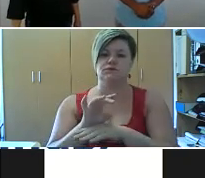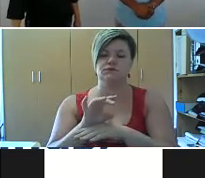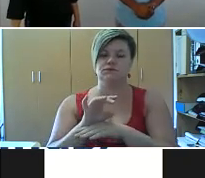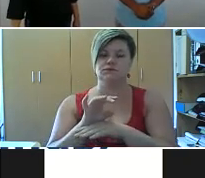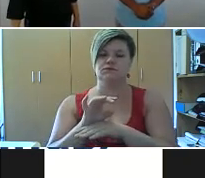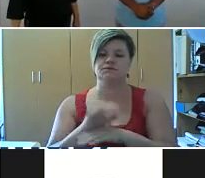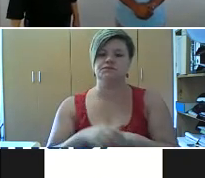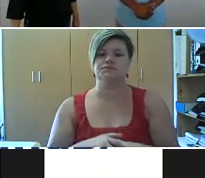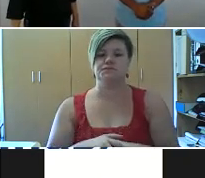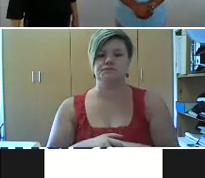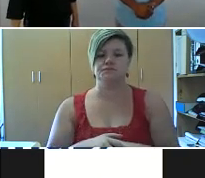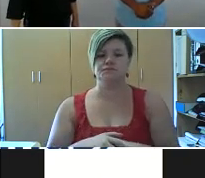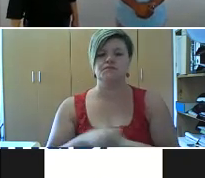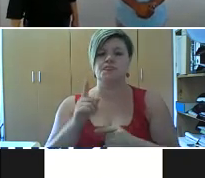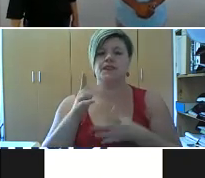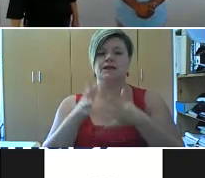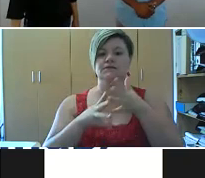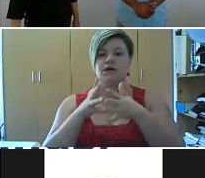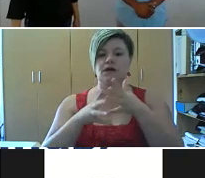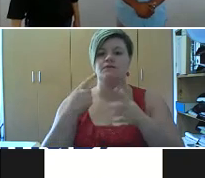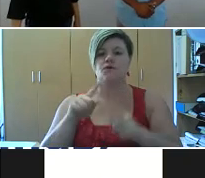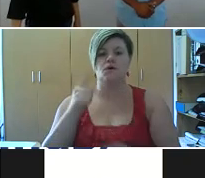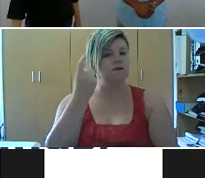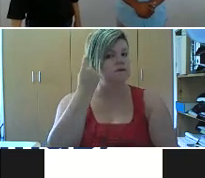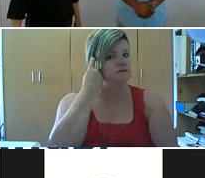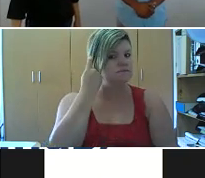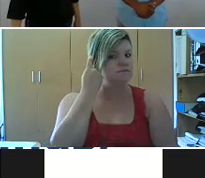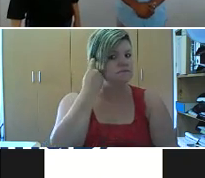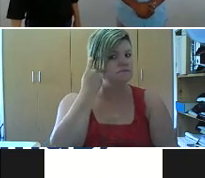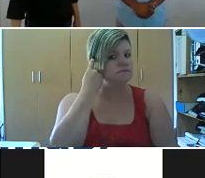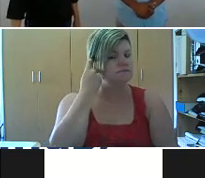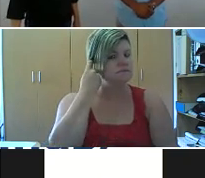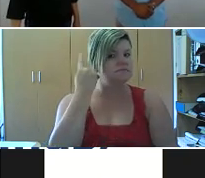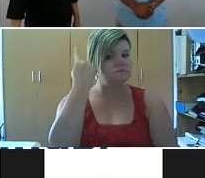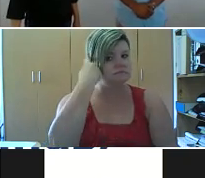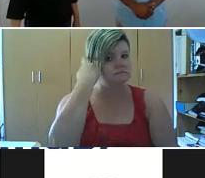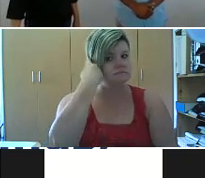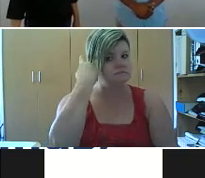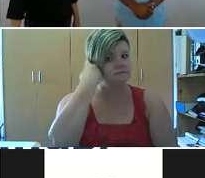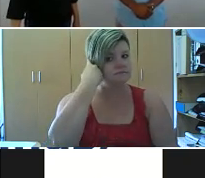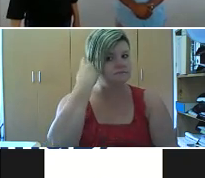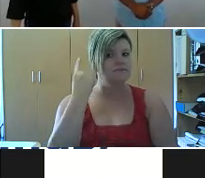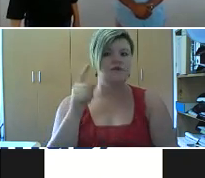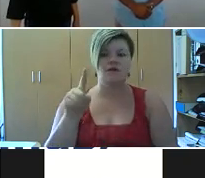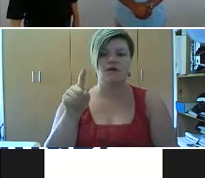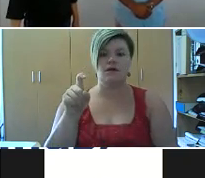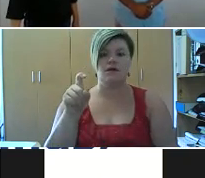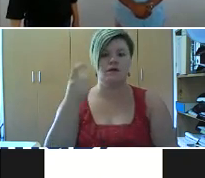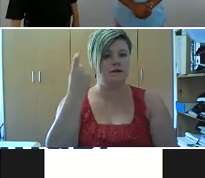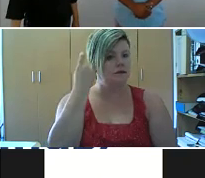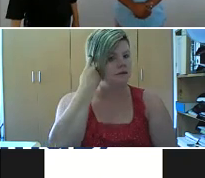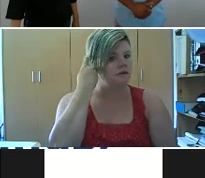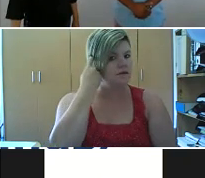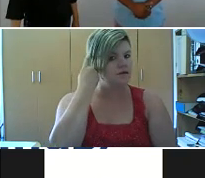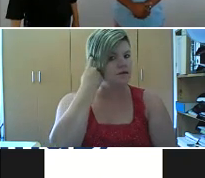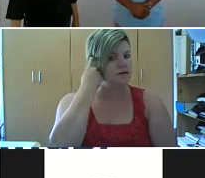to that. The sign for secretary has a straight finger, and the sign for hearing aid has a bent finger.